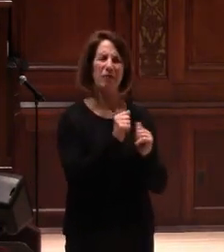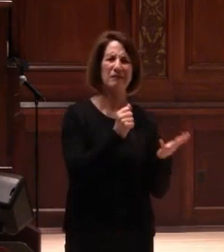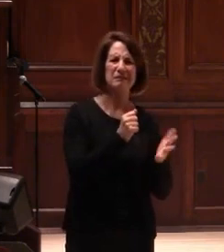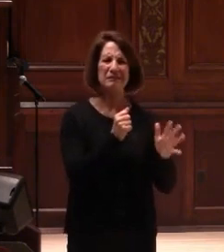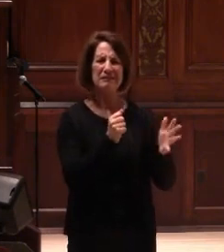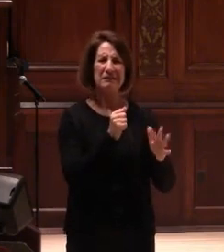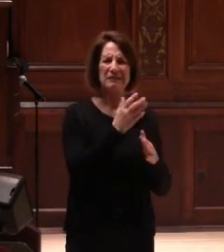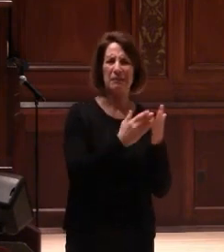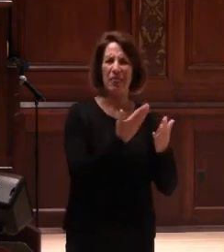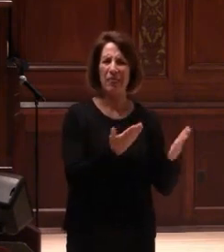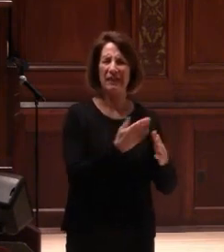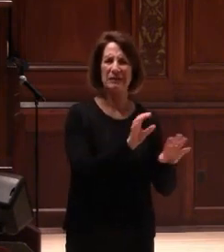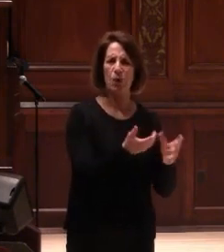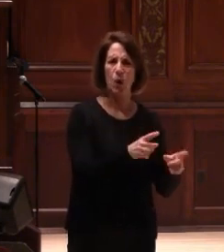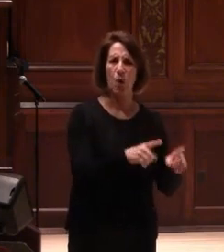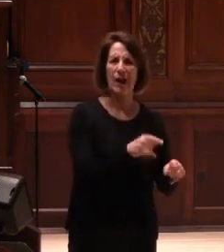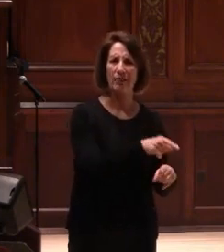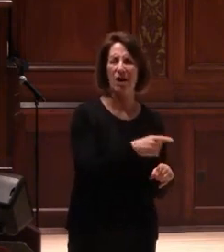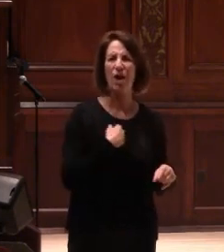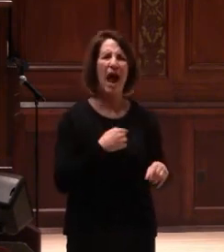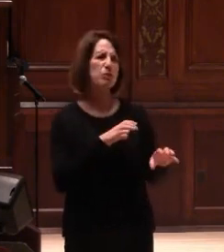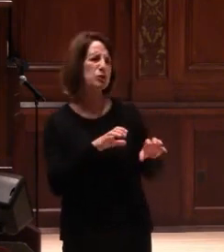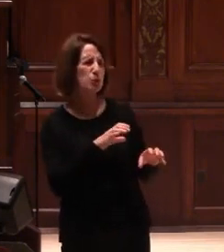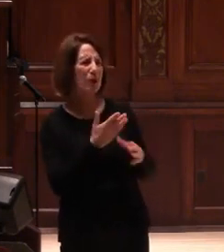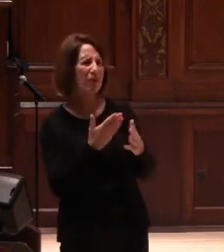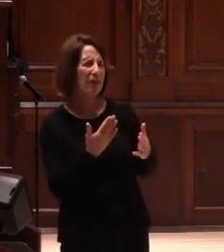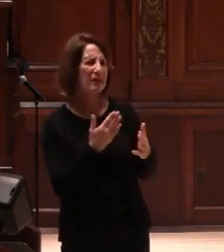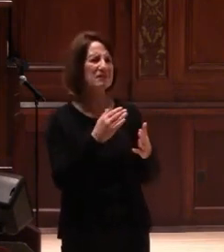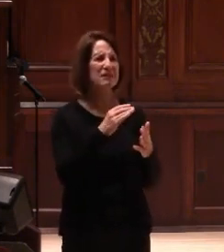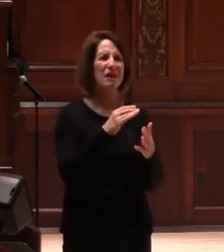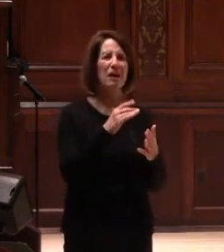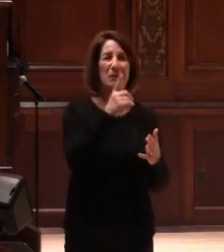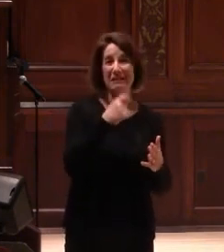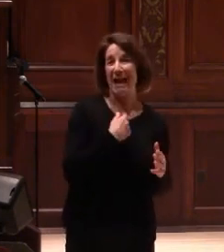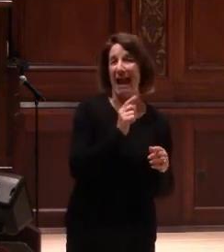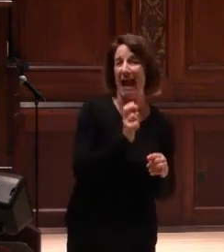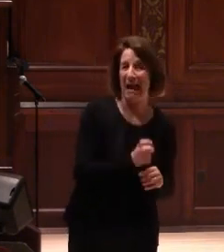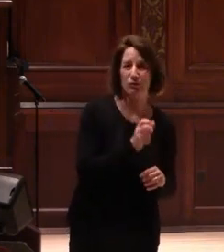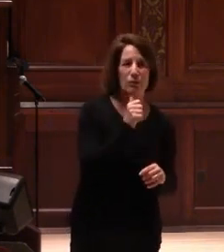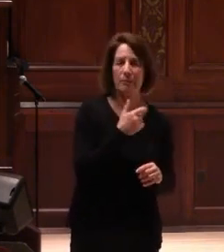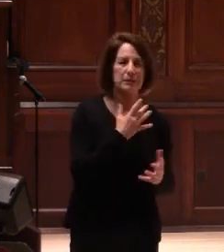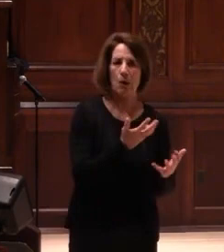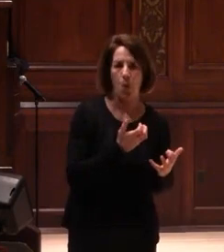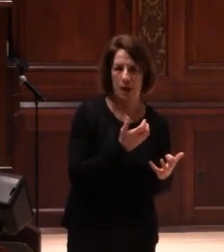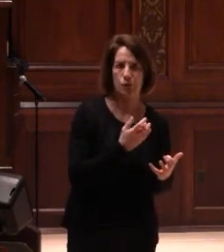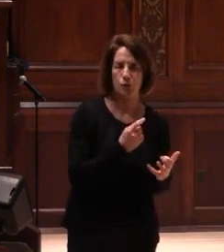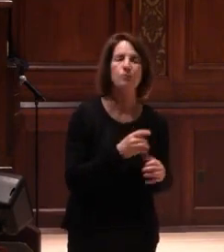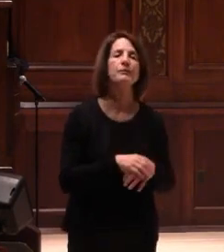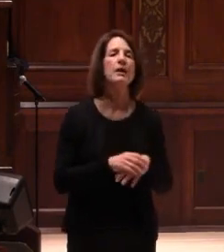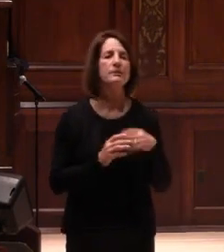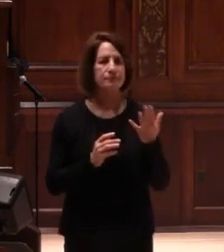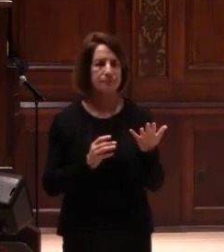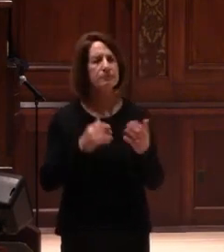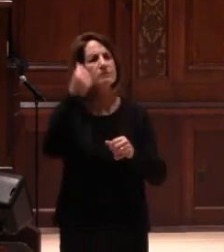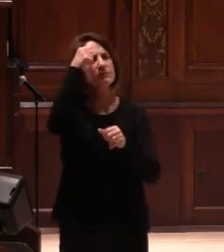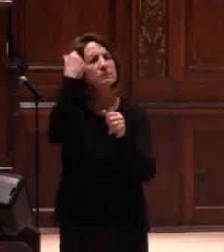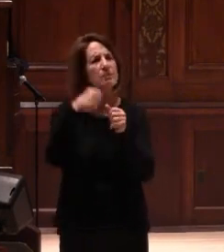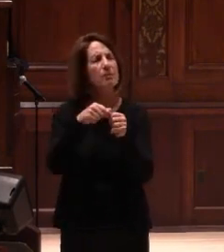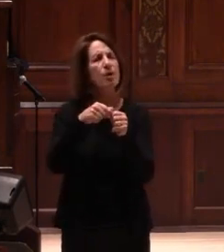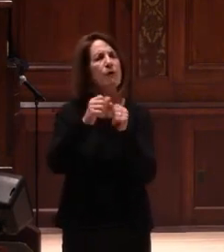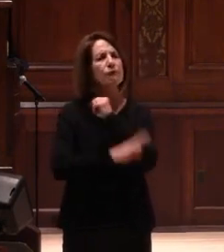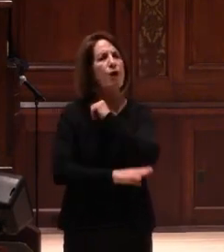was doing because I felt like I had to instead of something that I wanted to. I remember in the fall of